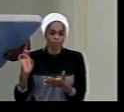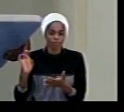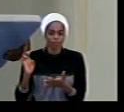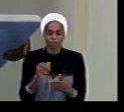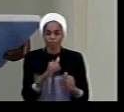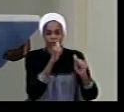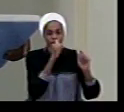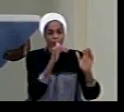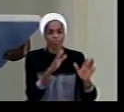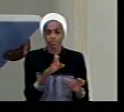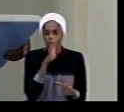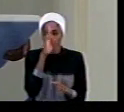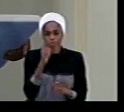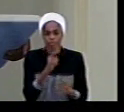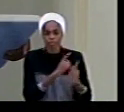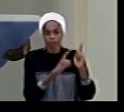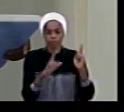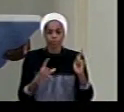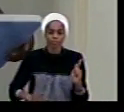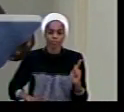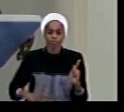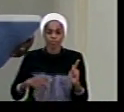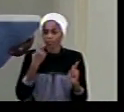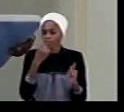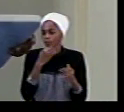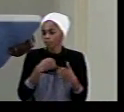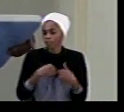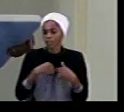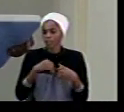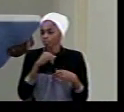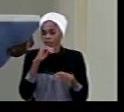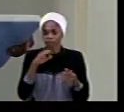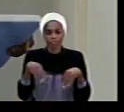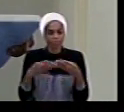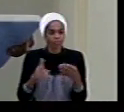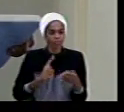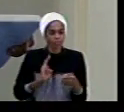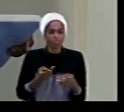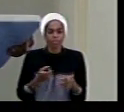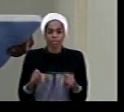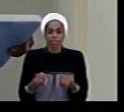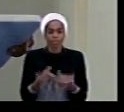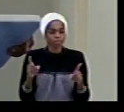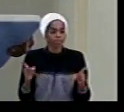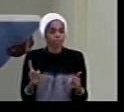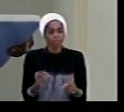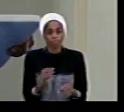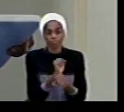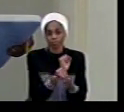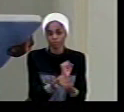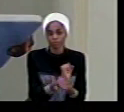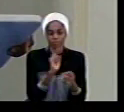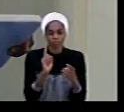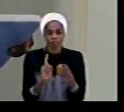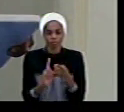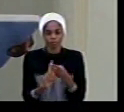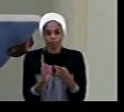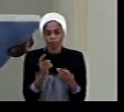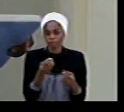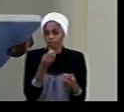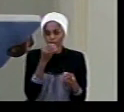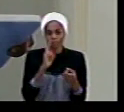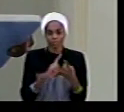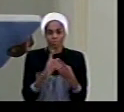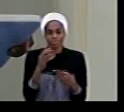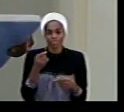blessed be the Lord, who hath not given us as a prey to their feet. Our soul